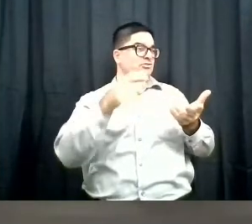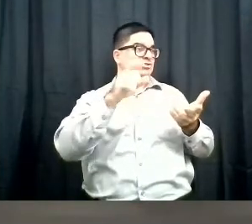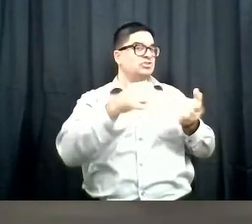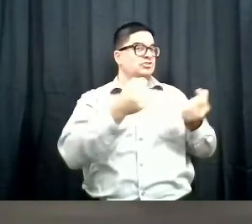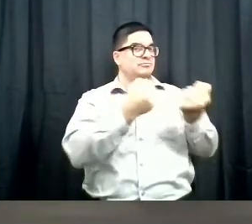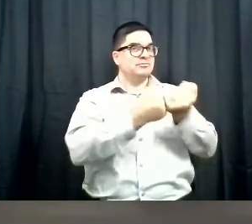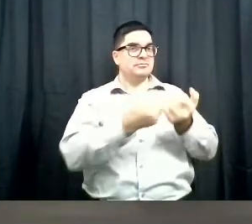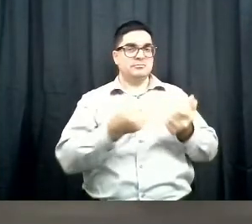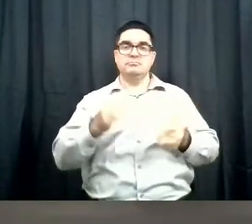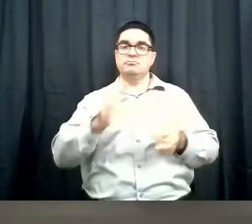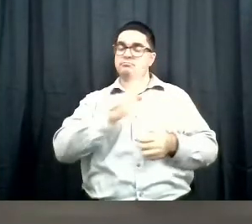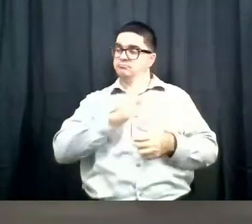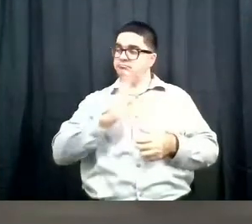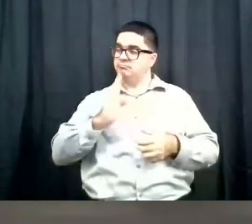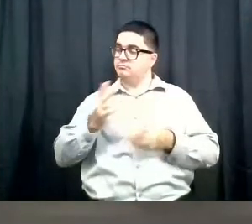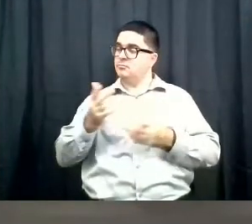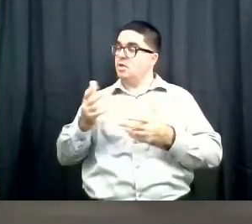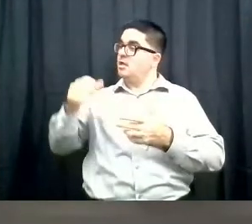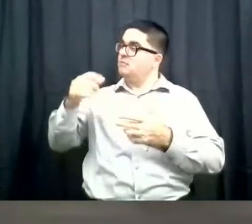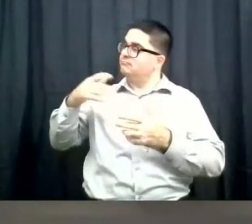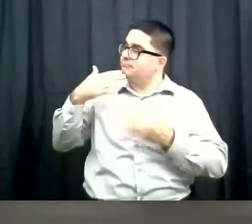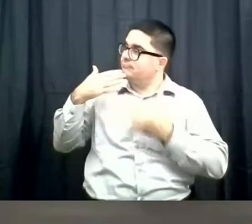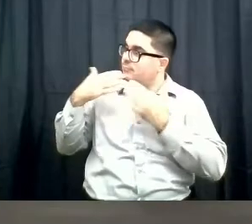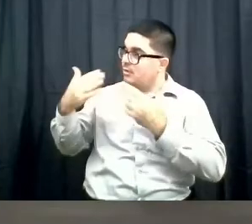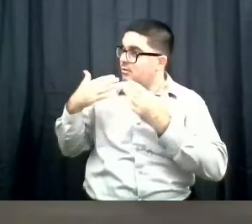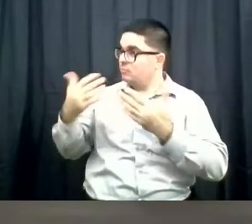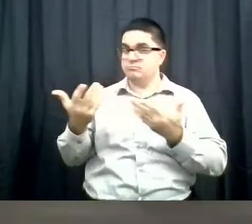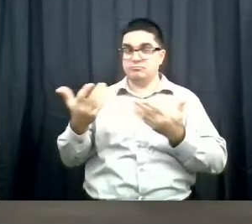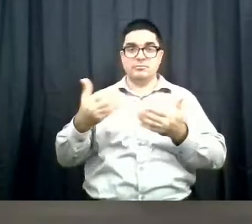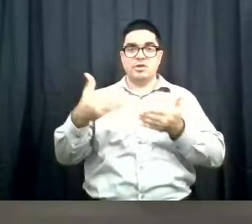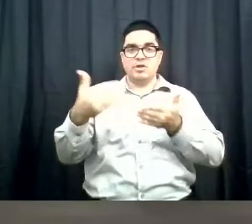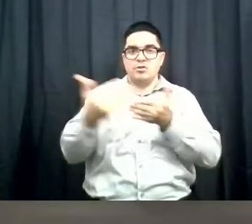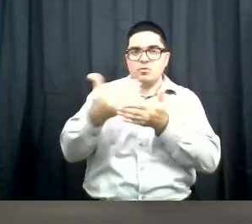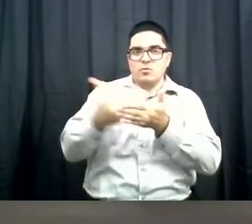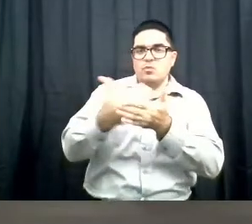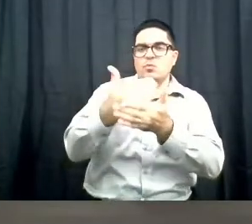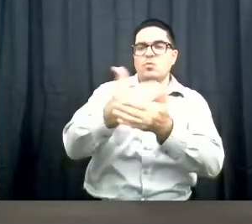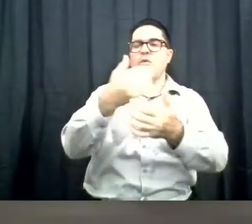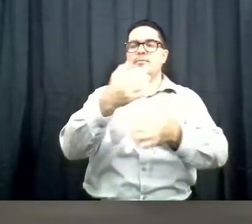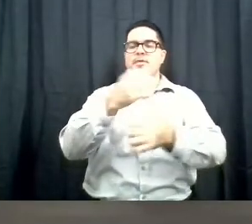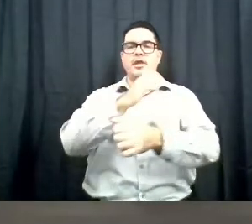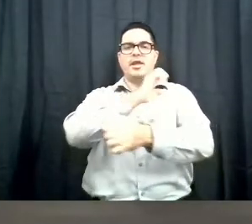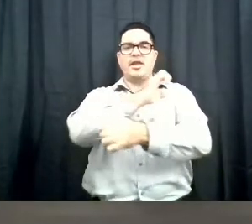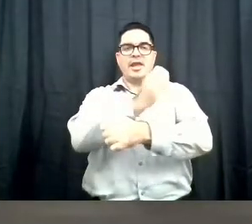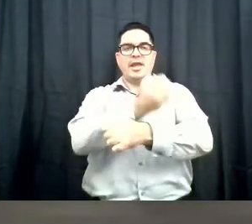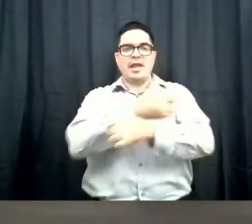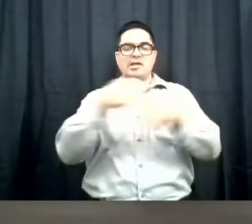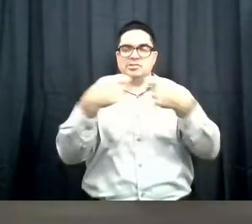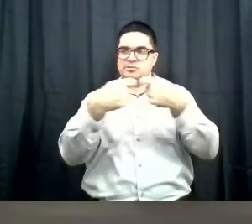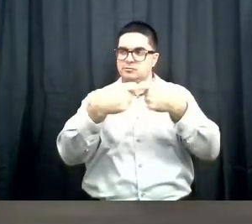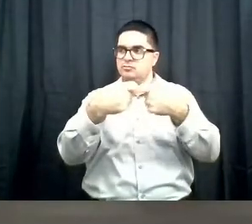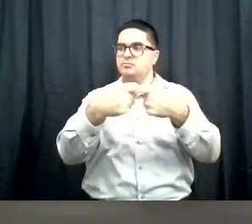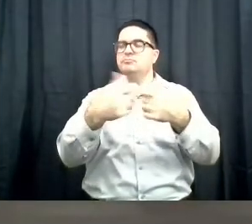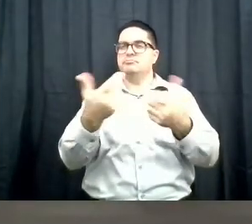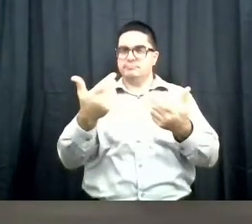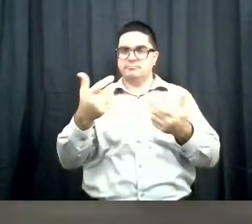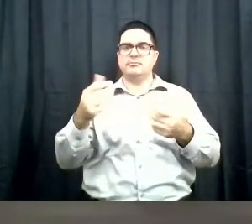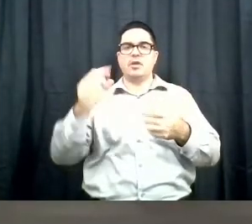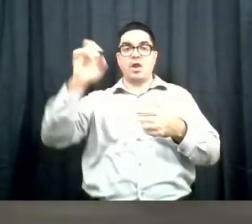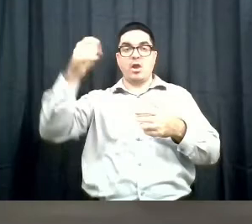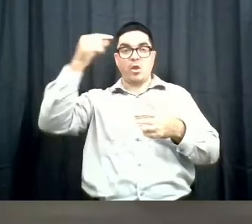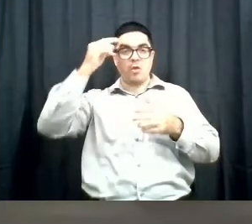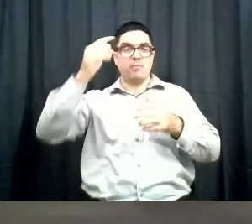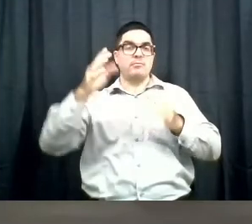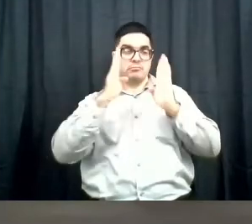renewables. We understand that as the energy policy of Puerto Rico adopted by the legislature and being executed by the government. It's reflected in the fiscal